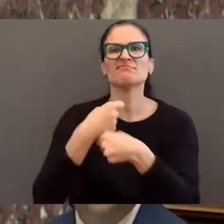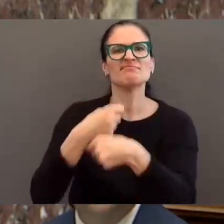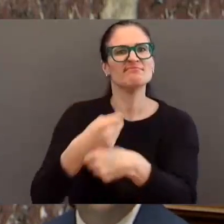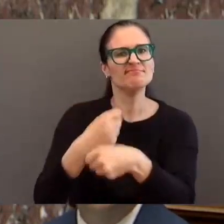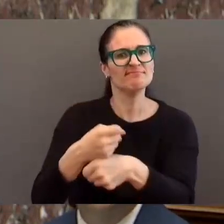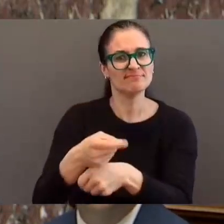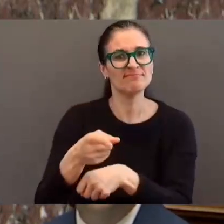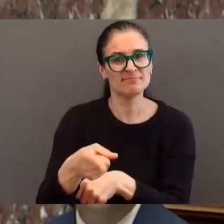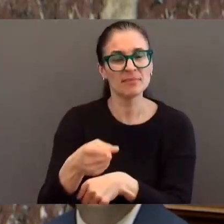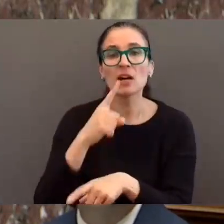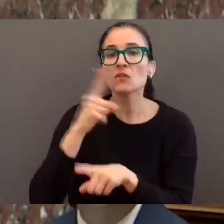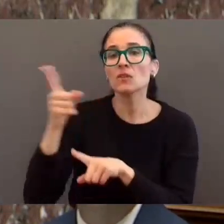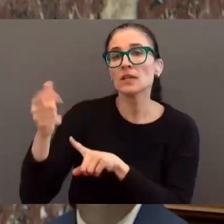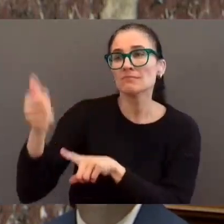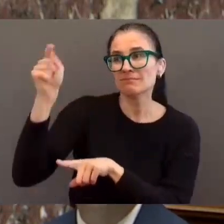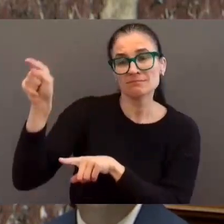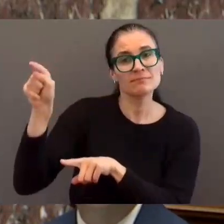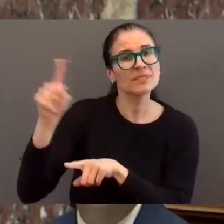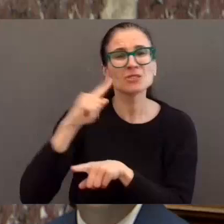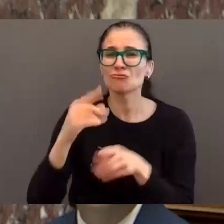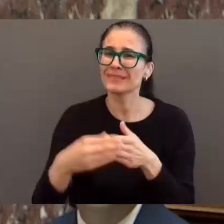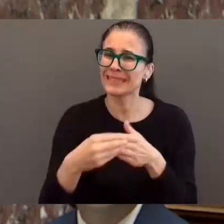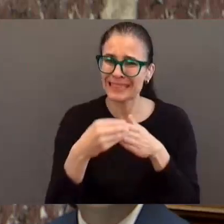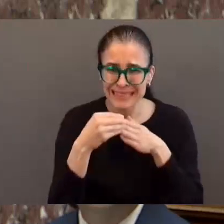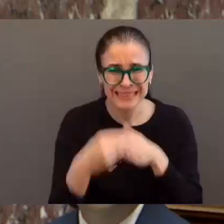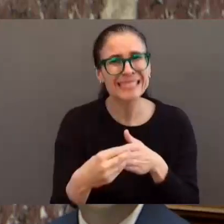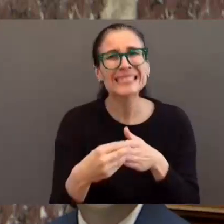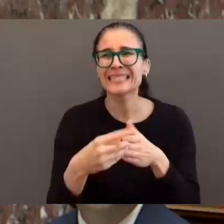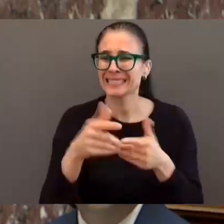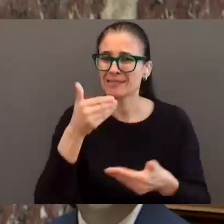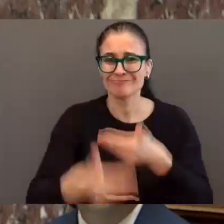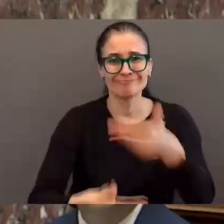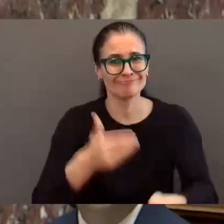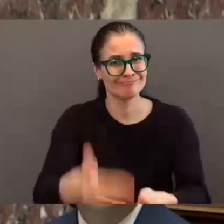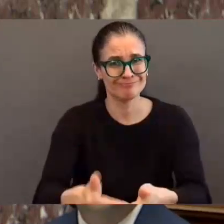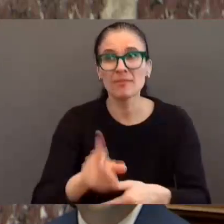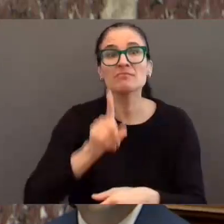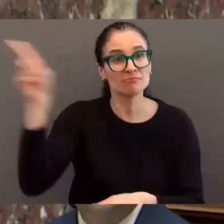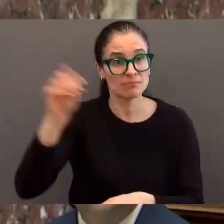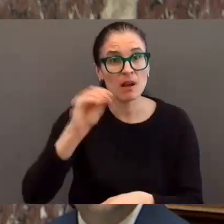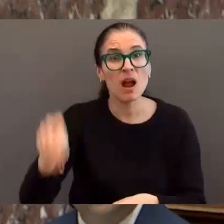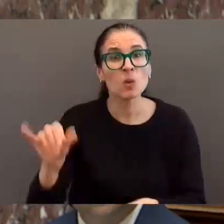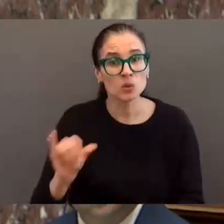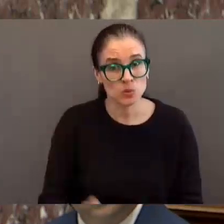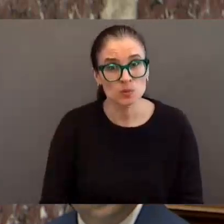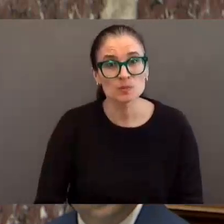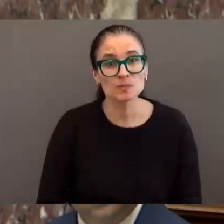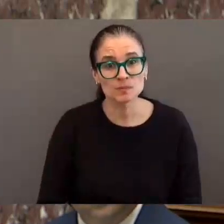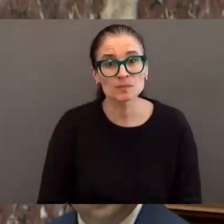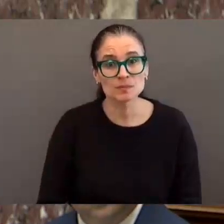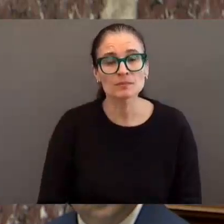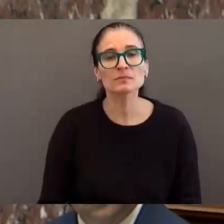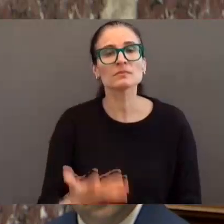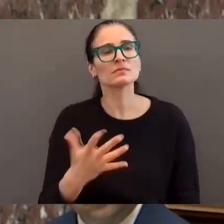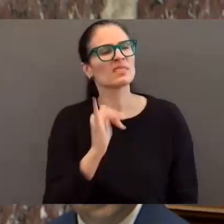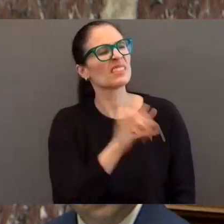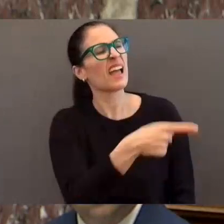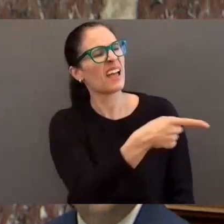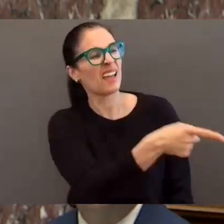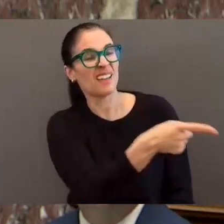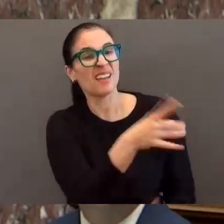nation's capital. This is yet another example of the BC Conservatives parroting the talking points of Donald